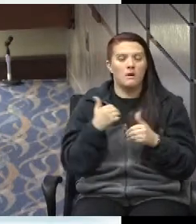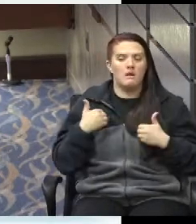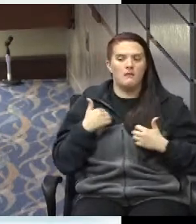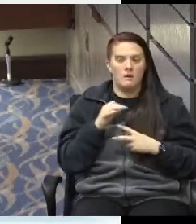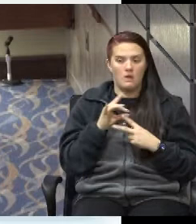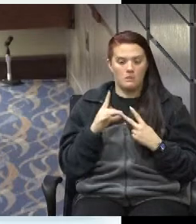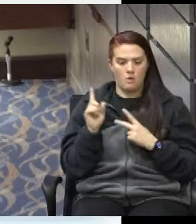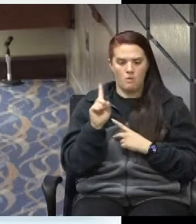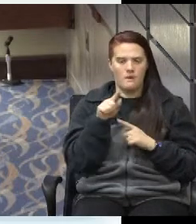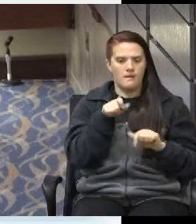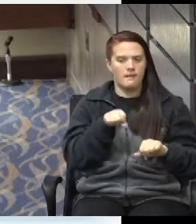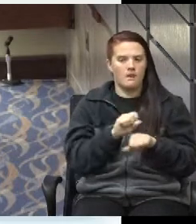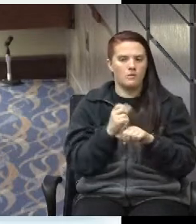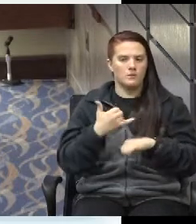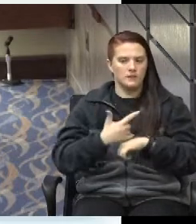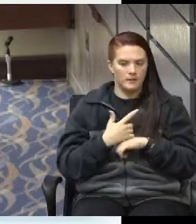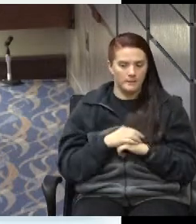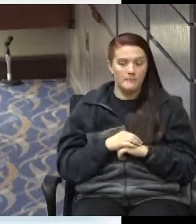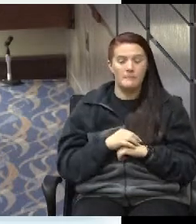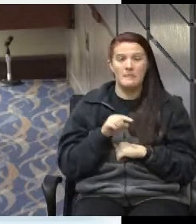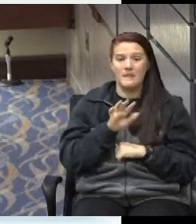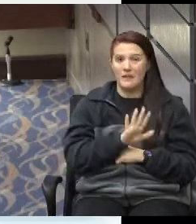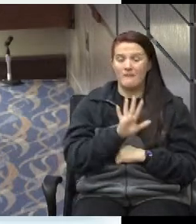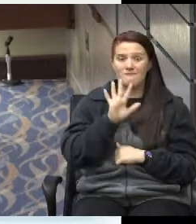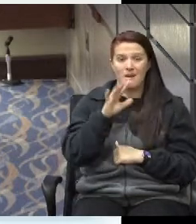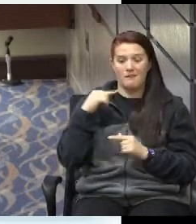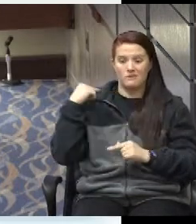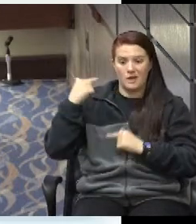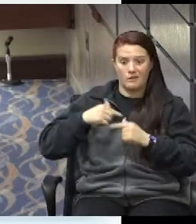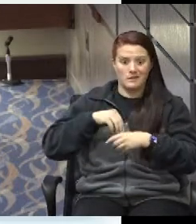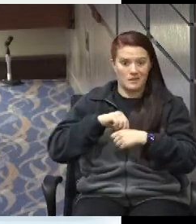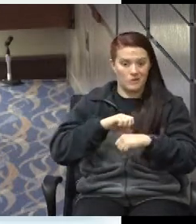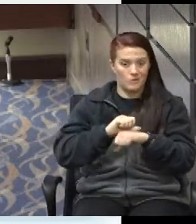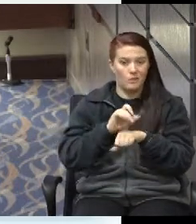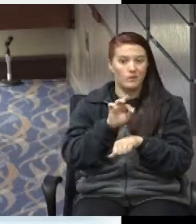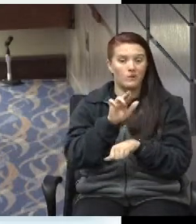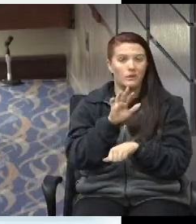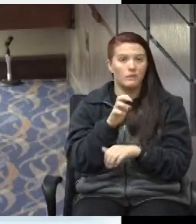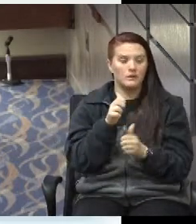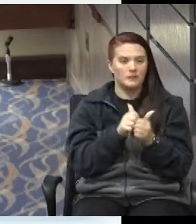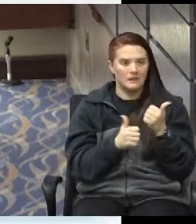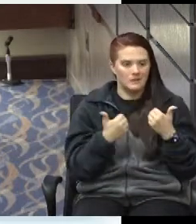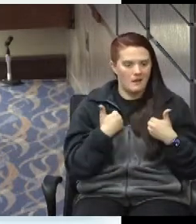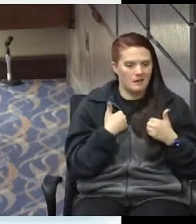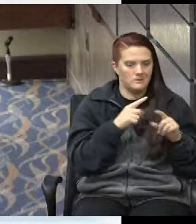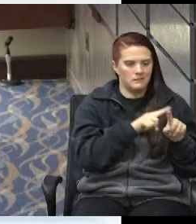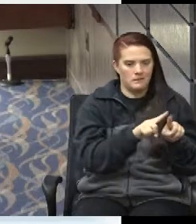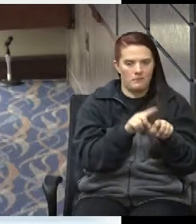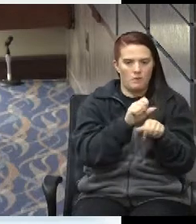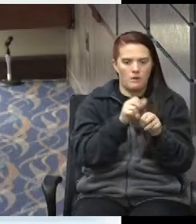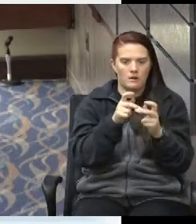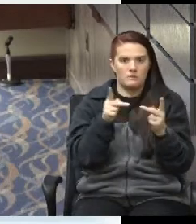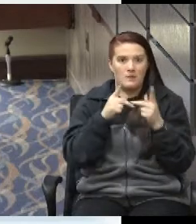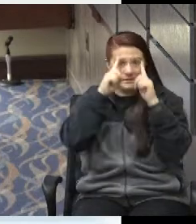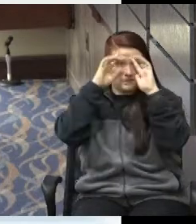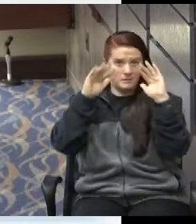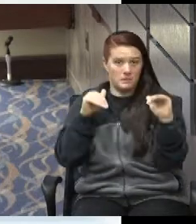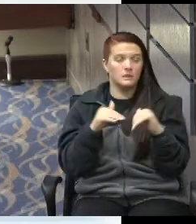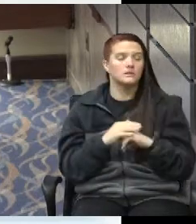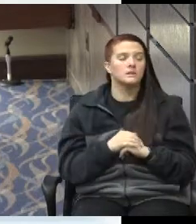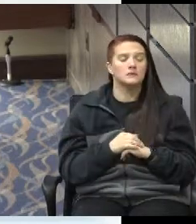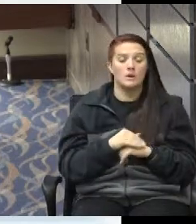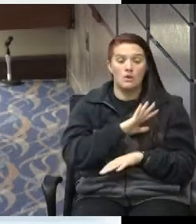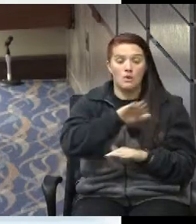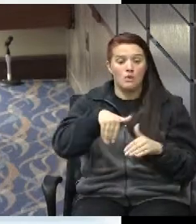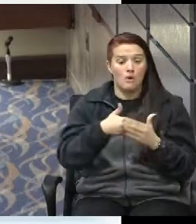options on where they can work today. There are 5 generations in the workforce, and each has a different workplace expectation. And